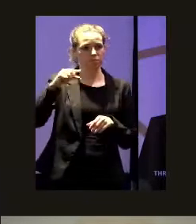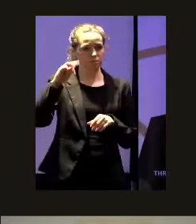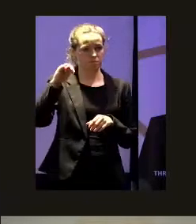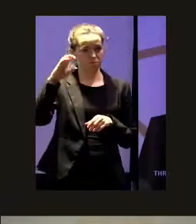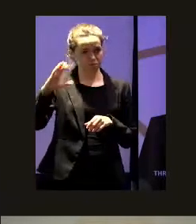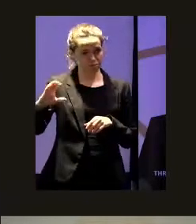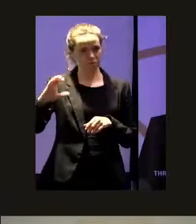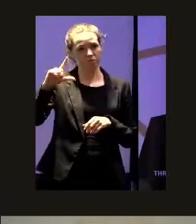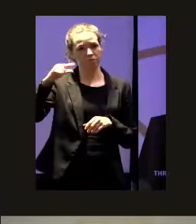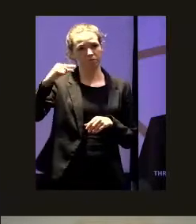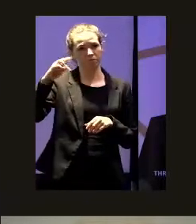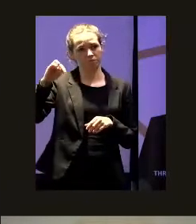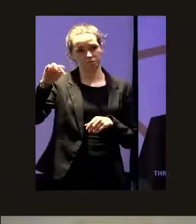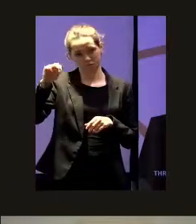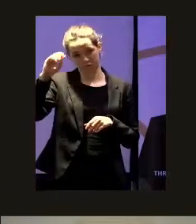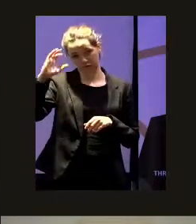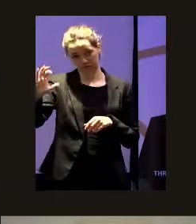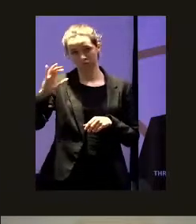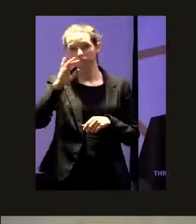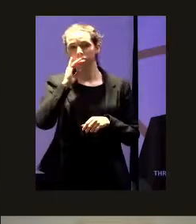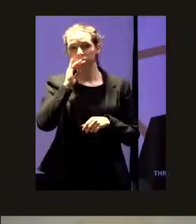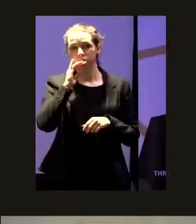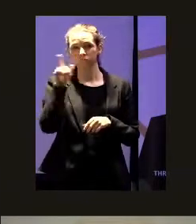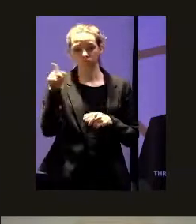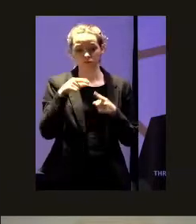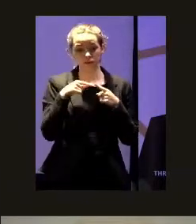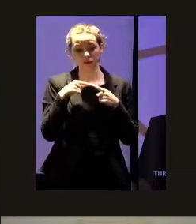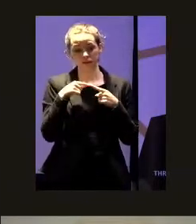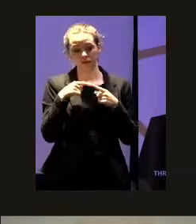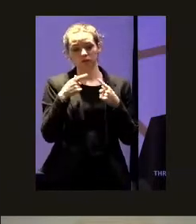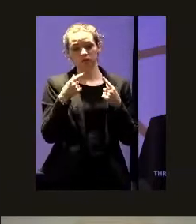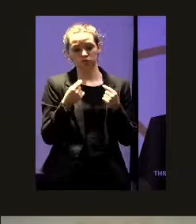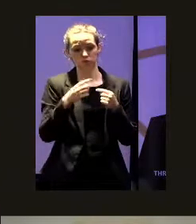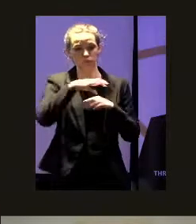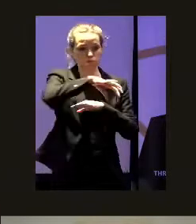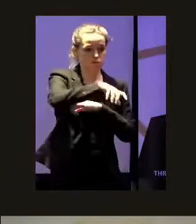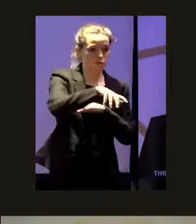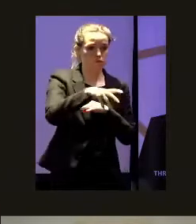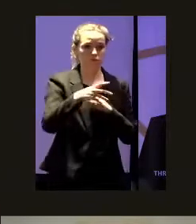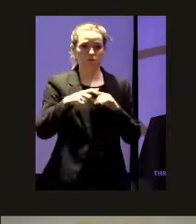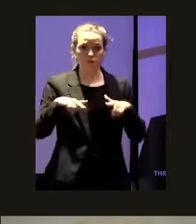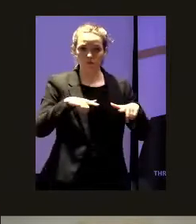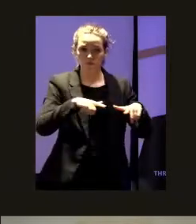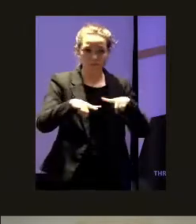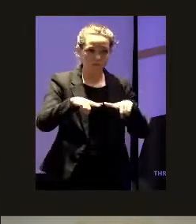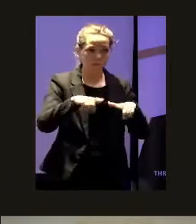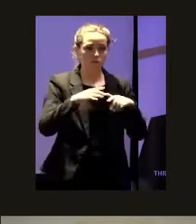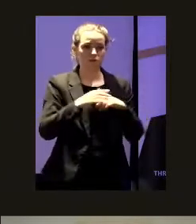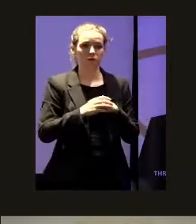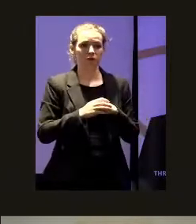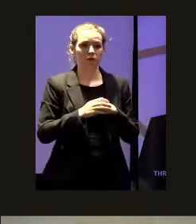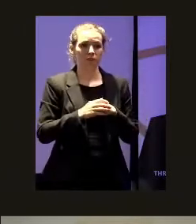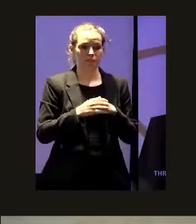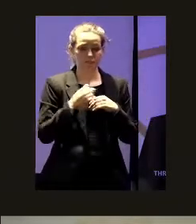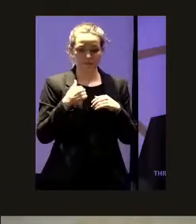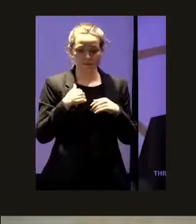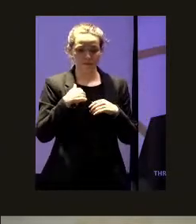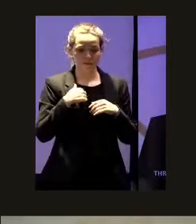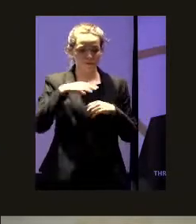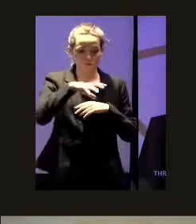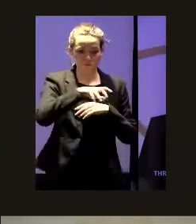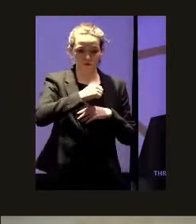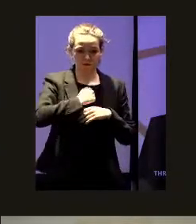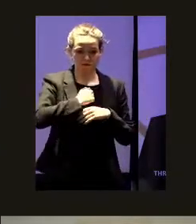LGNCs, meaning that what is done in the province of Limpopo and the province which I come from, the Eastern